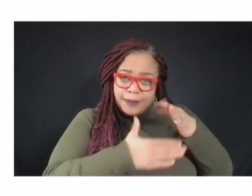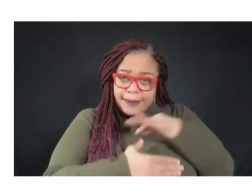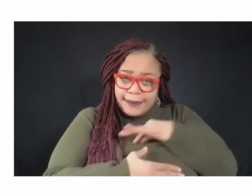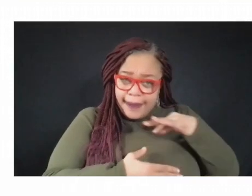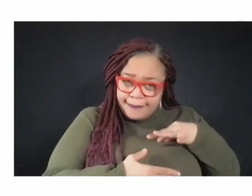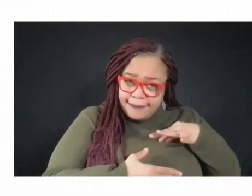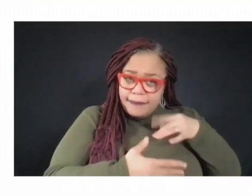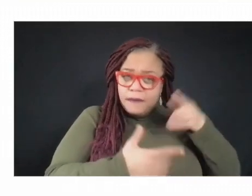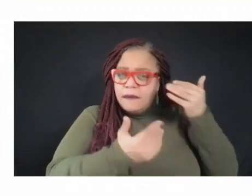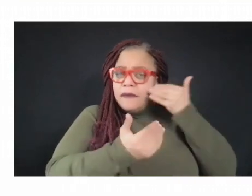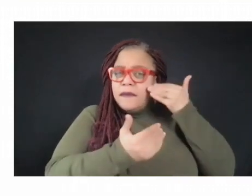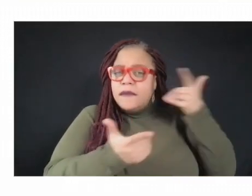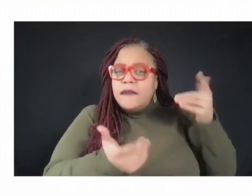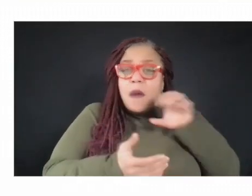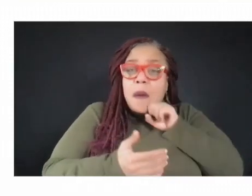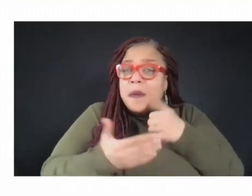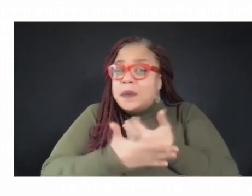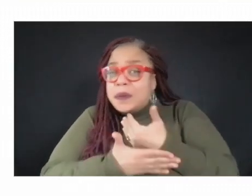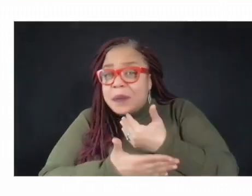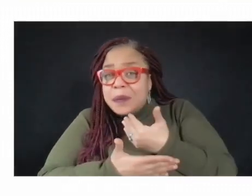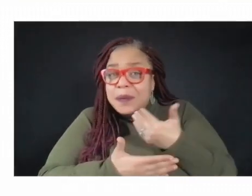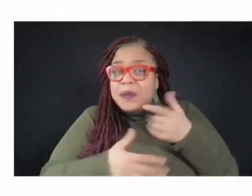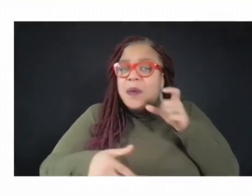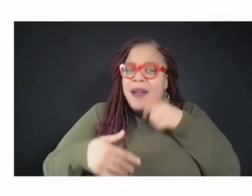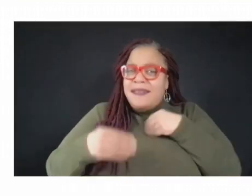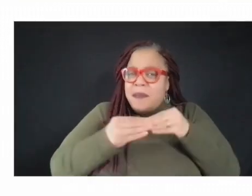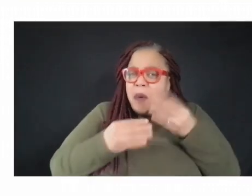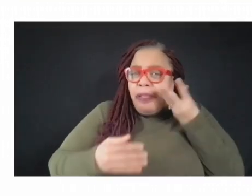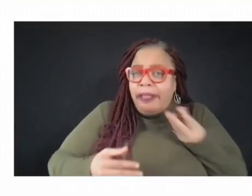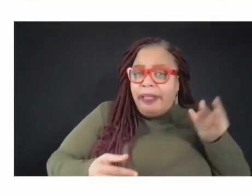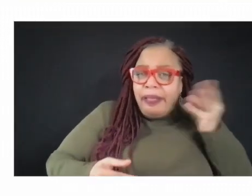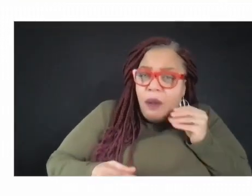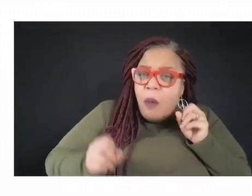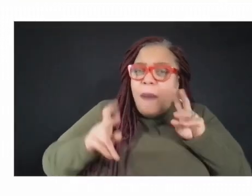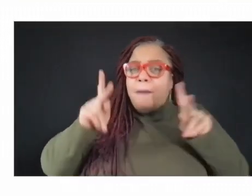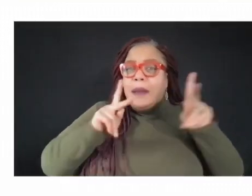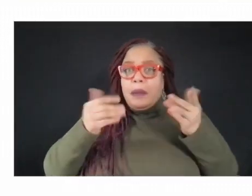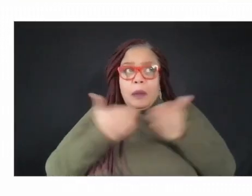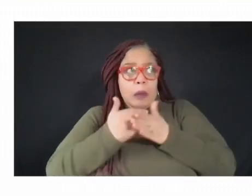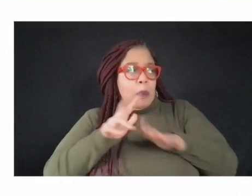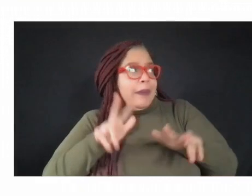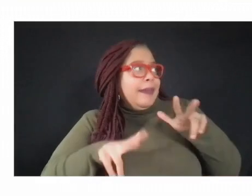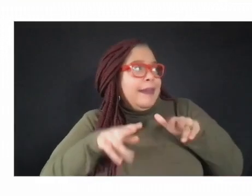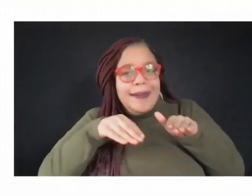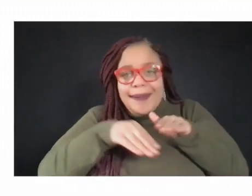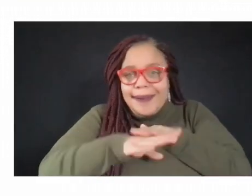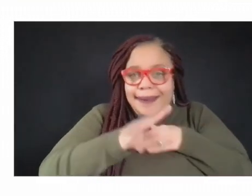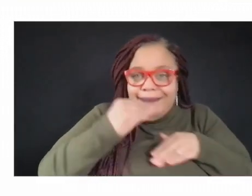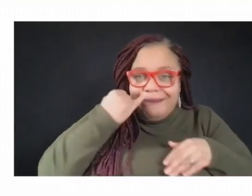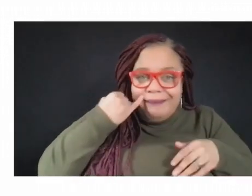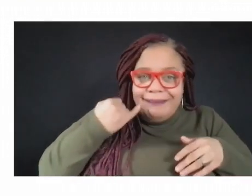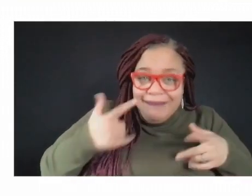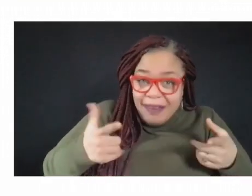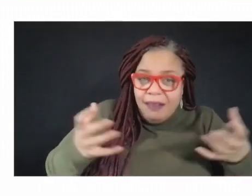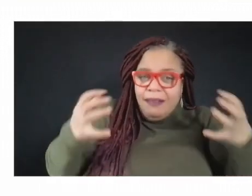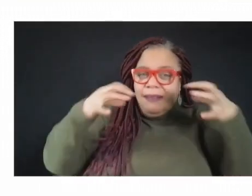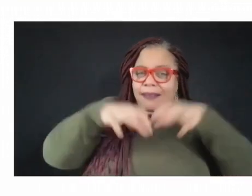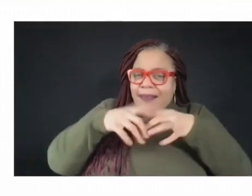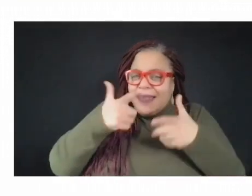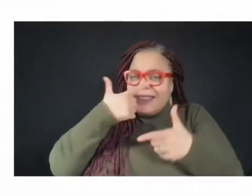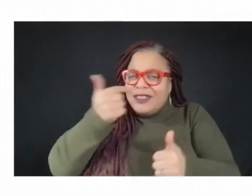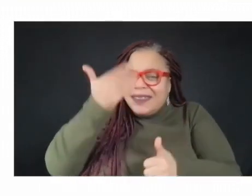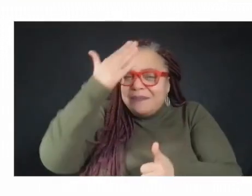newer in this field. And it's interesting because you've placed all of these issues of training sort of across